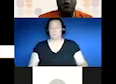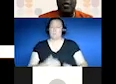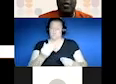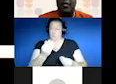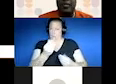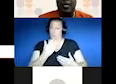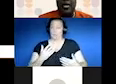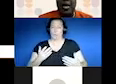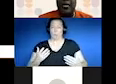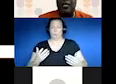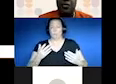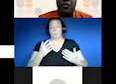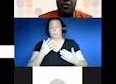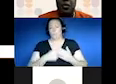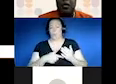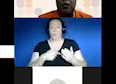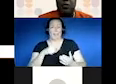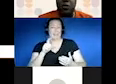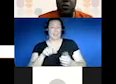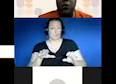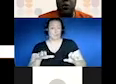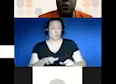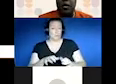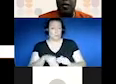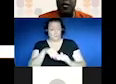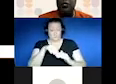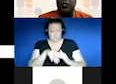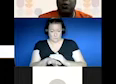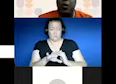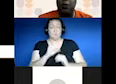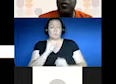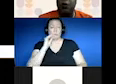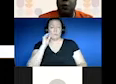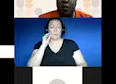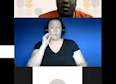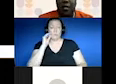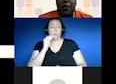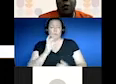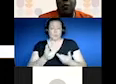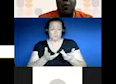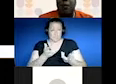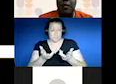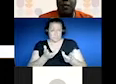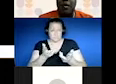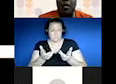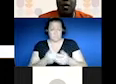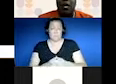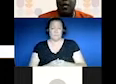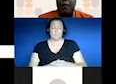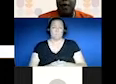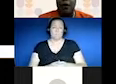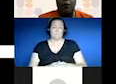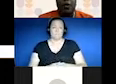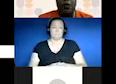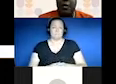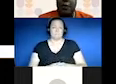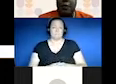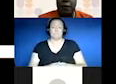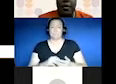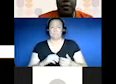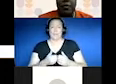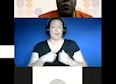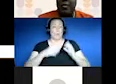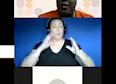know what it is that I need to do to come into your home so that we can work together, whether it be, how do I